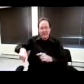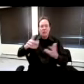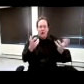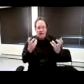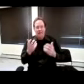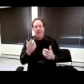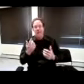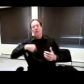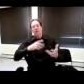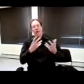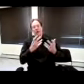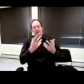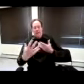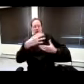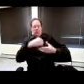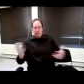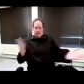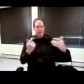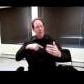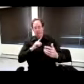really leaned hard into it.